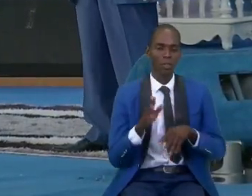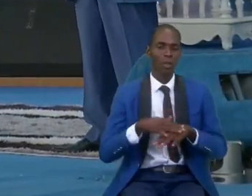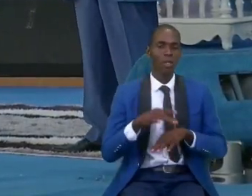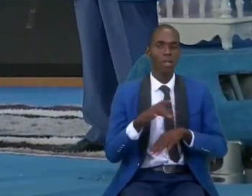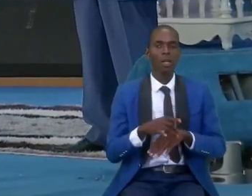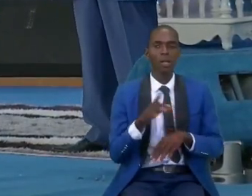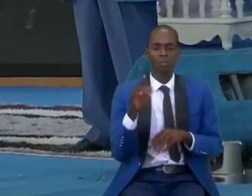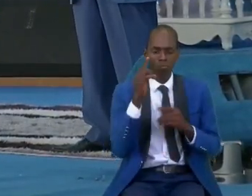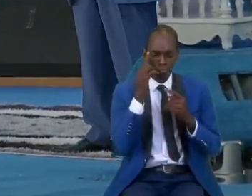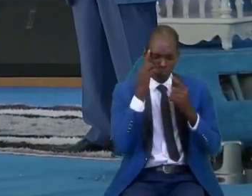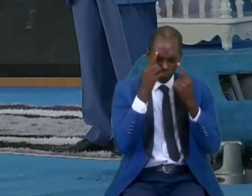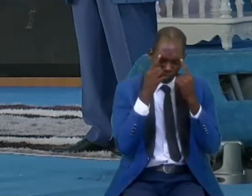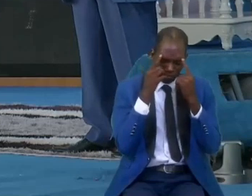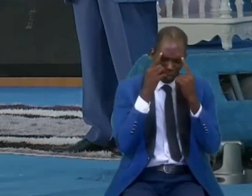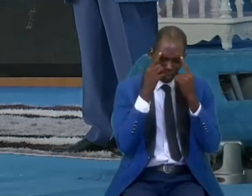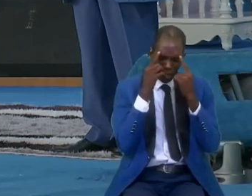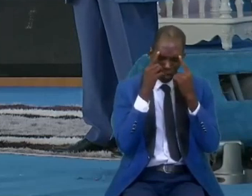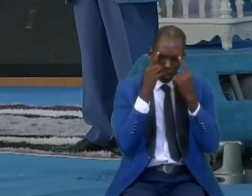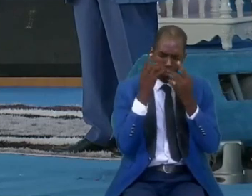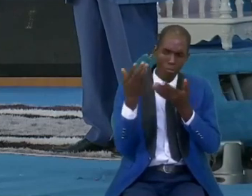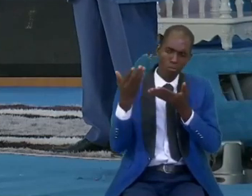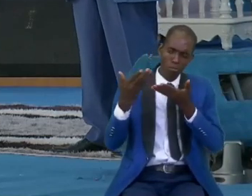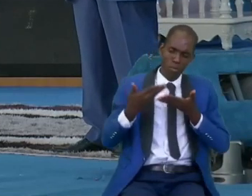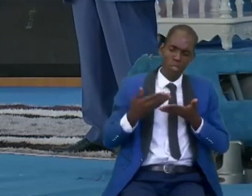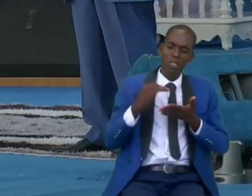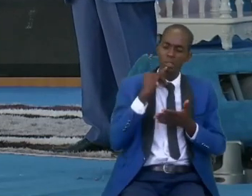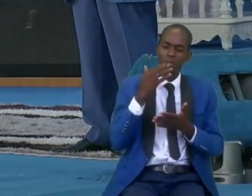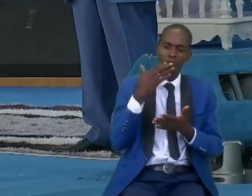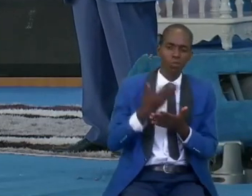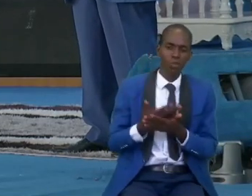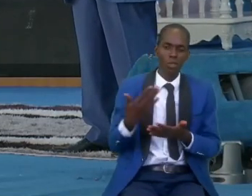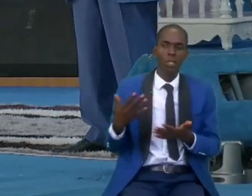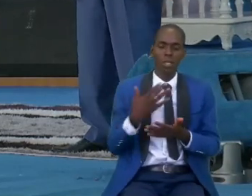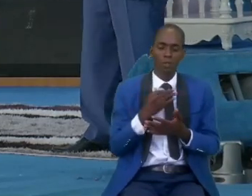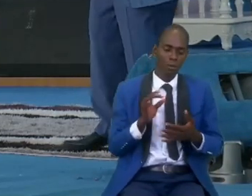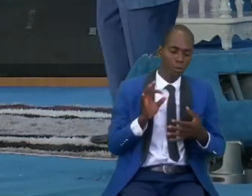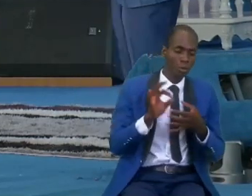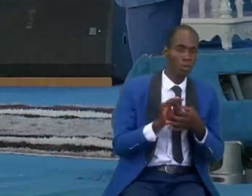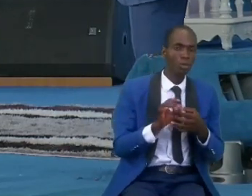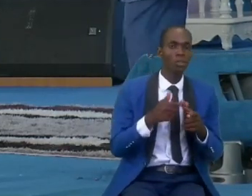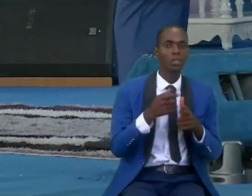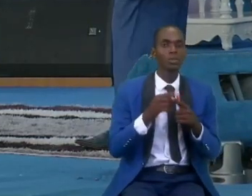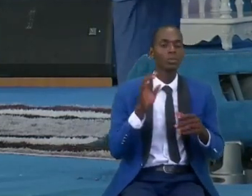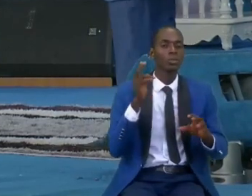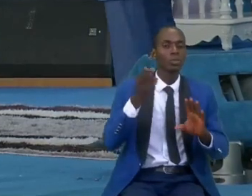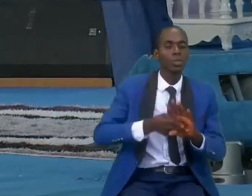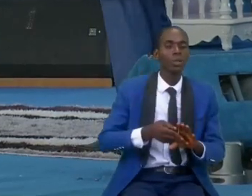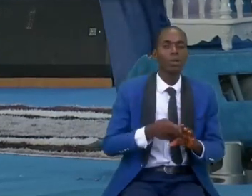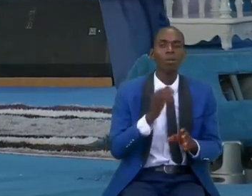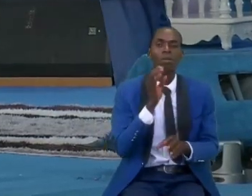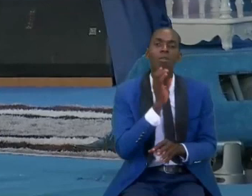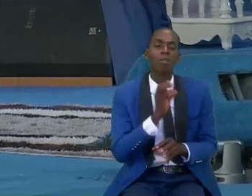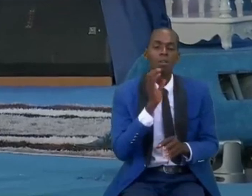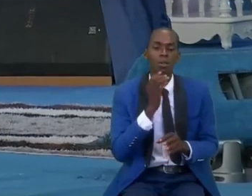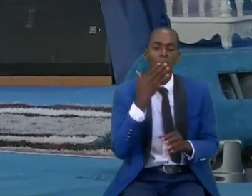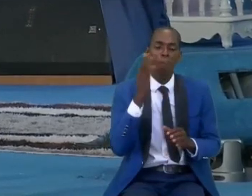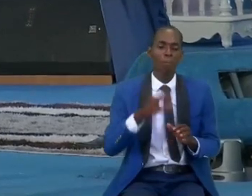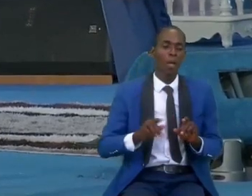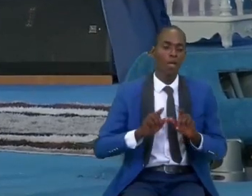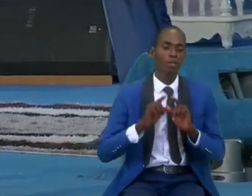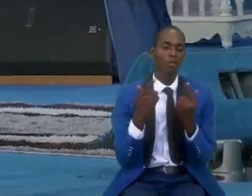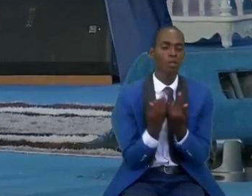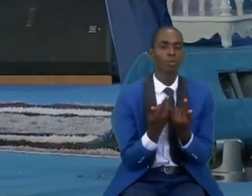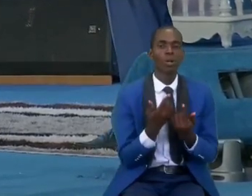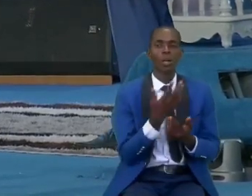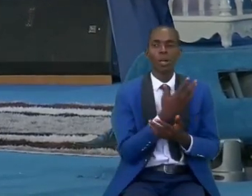there, you're in occultism already. You're in a gang already. And already your life is now hooked